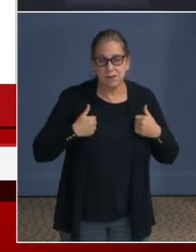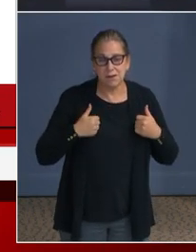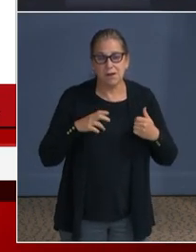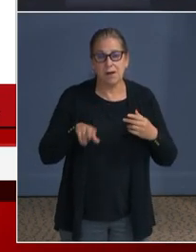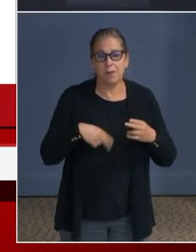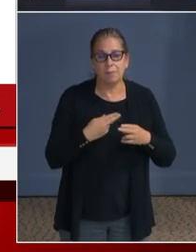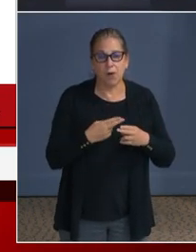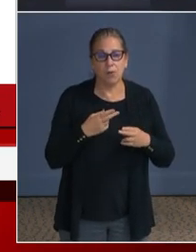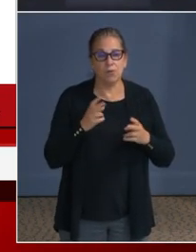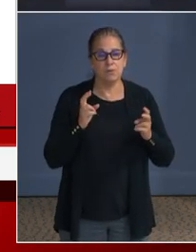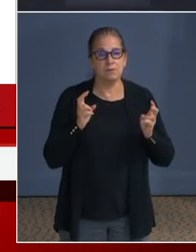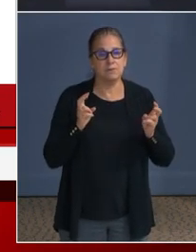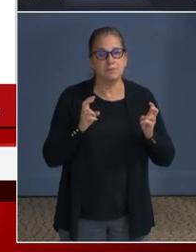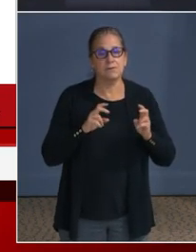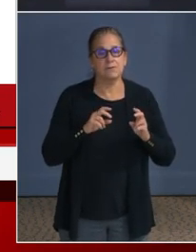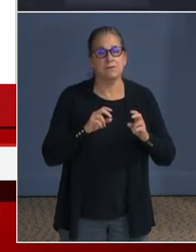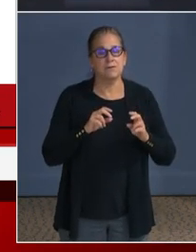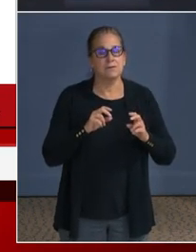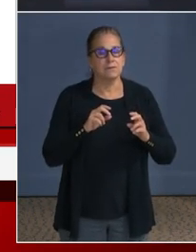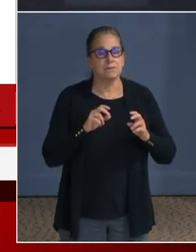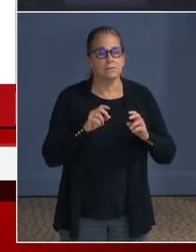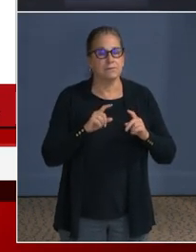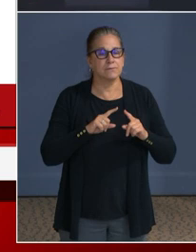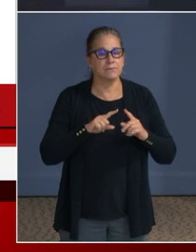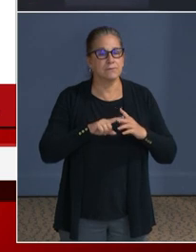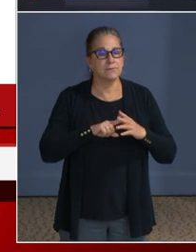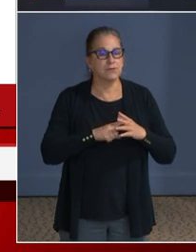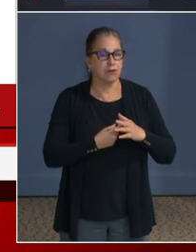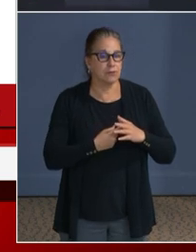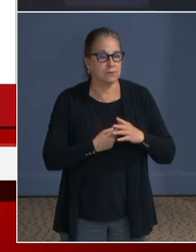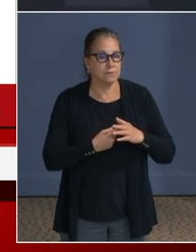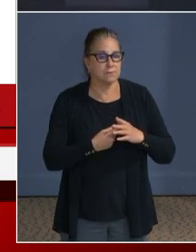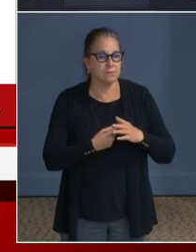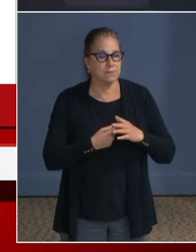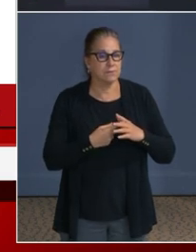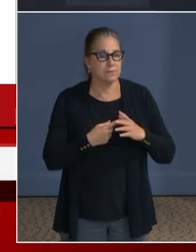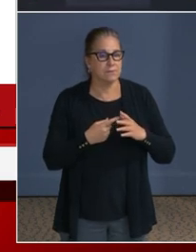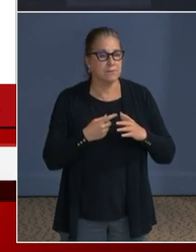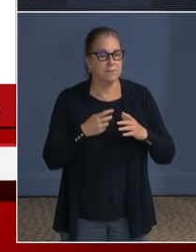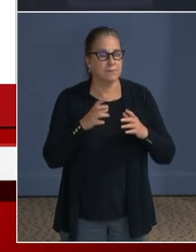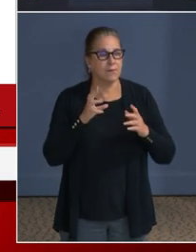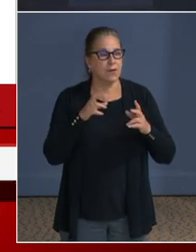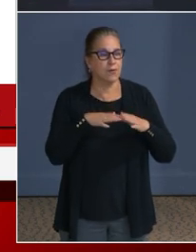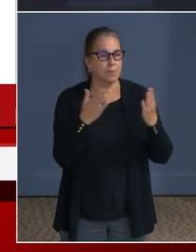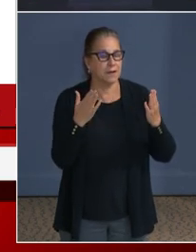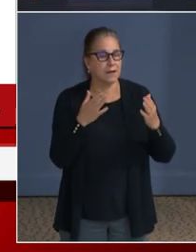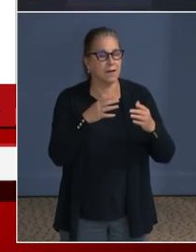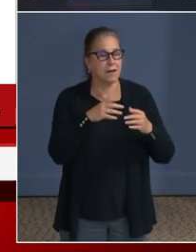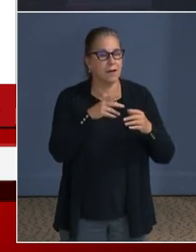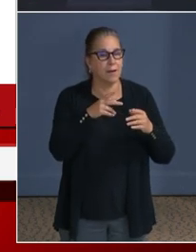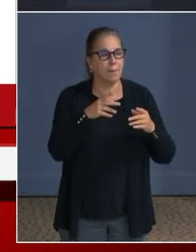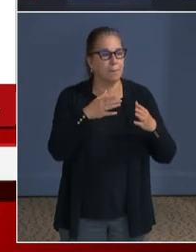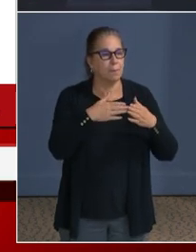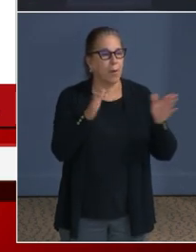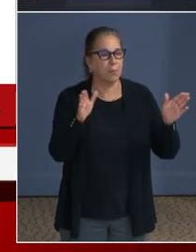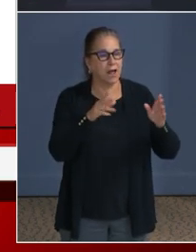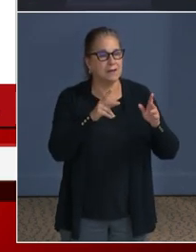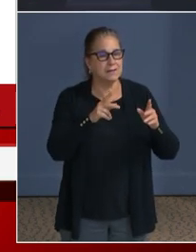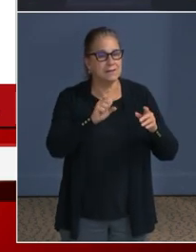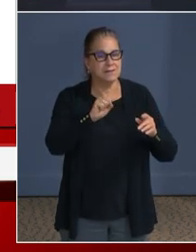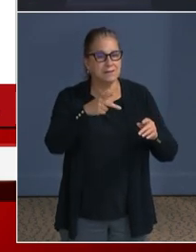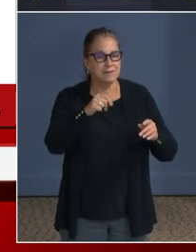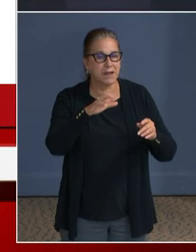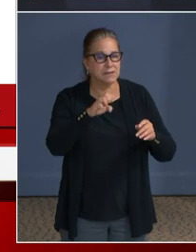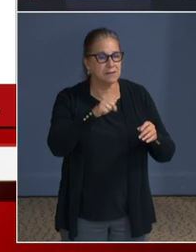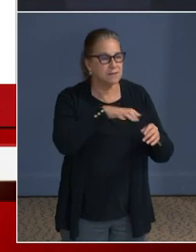we launched to consider public spaces in DC that might not reflect or represent our values as a